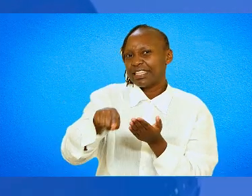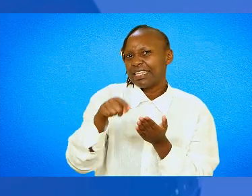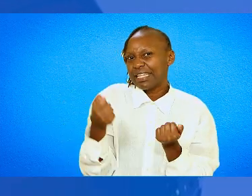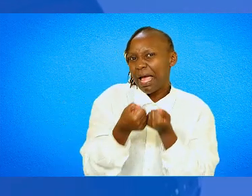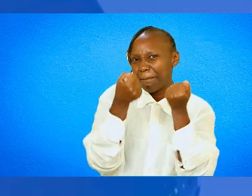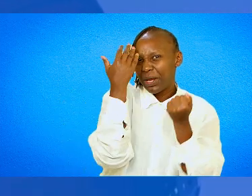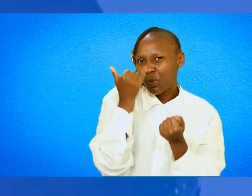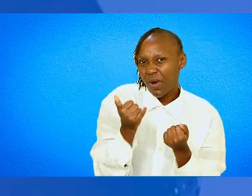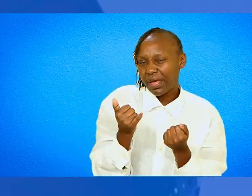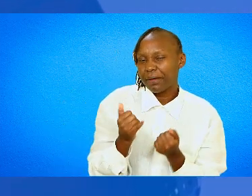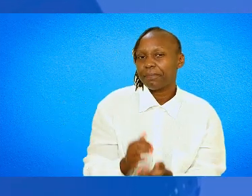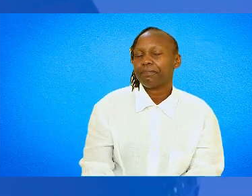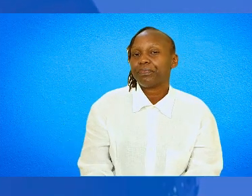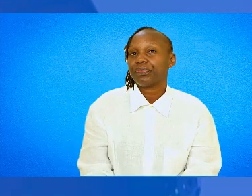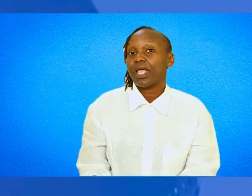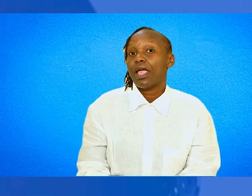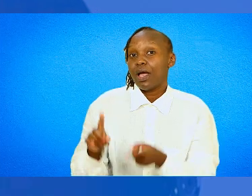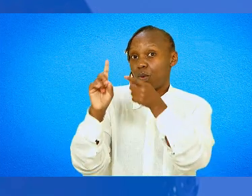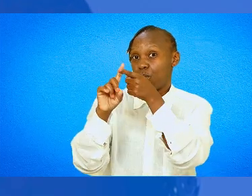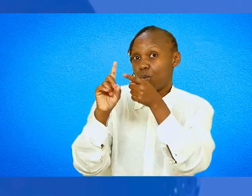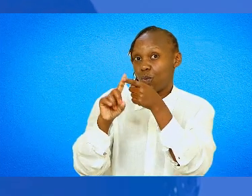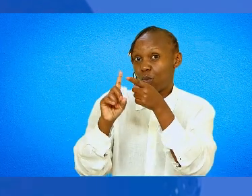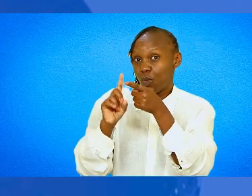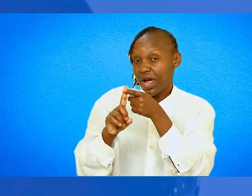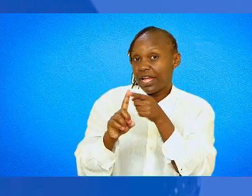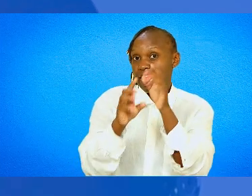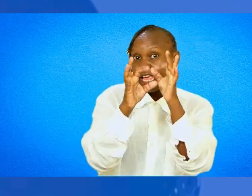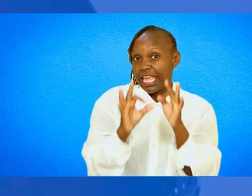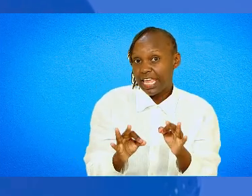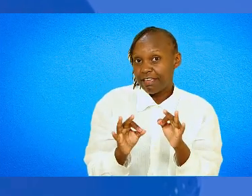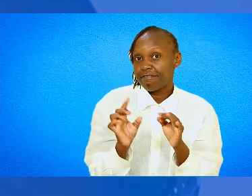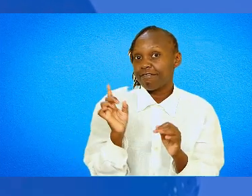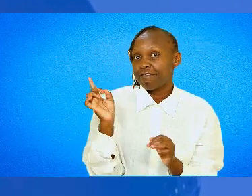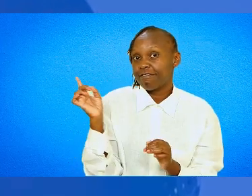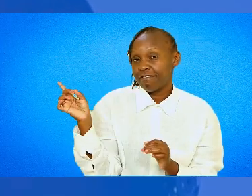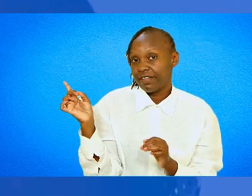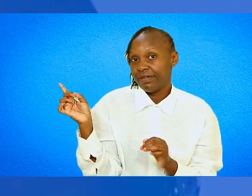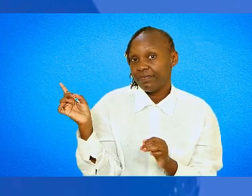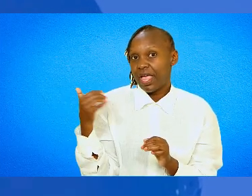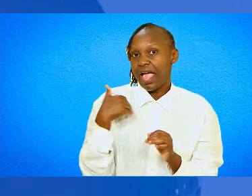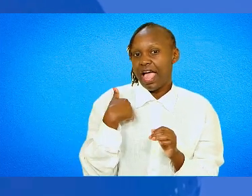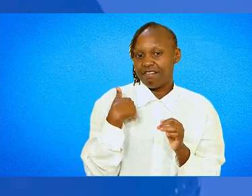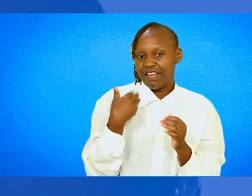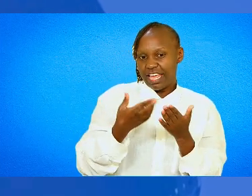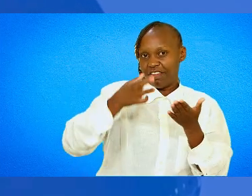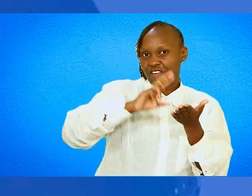reasons. First is when there is a shortage or surplus in revenue.